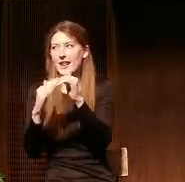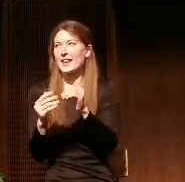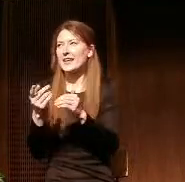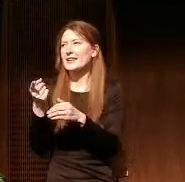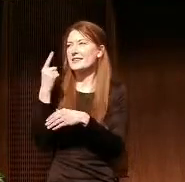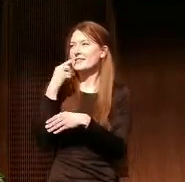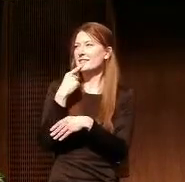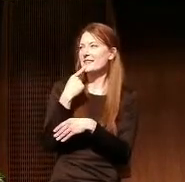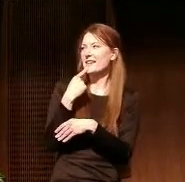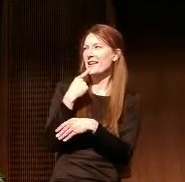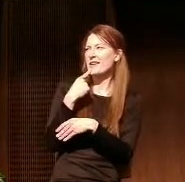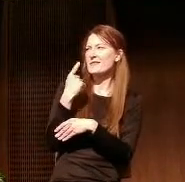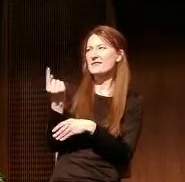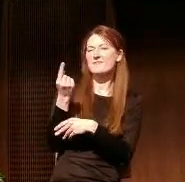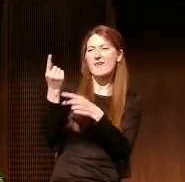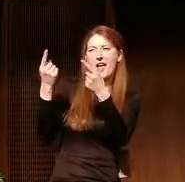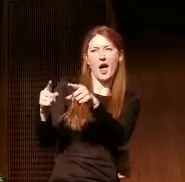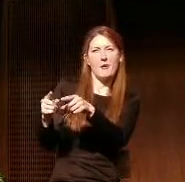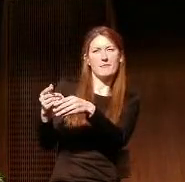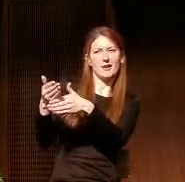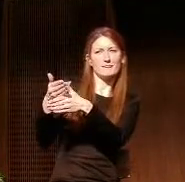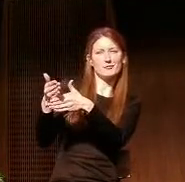Rilda.